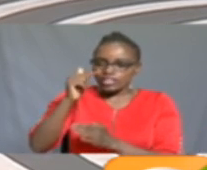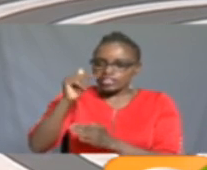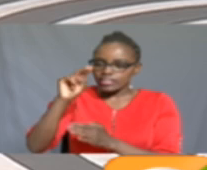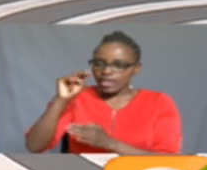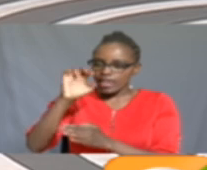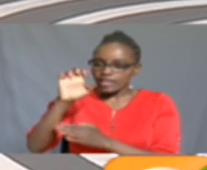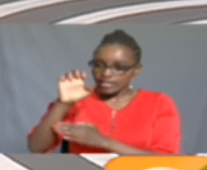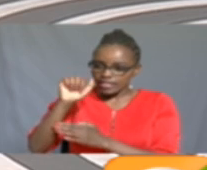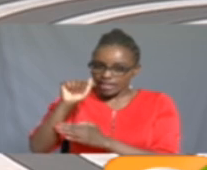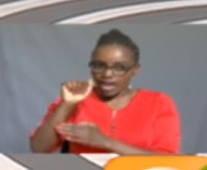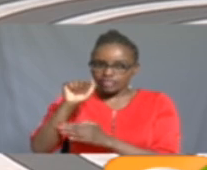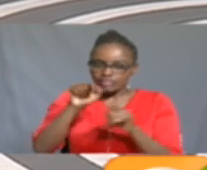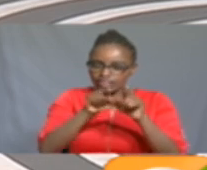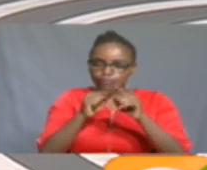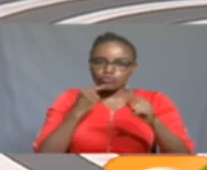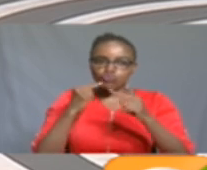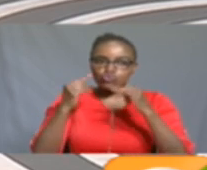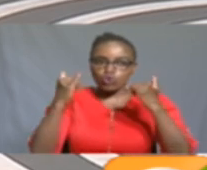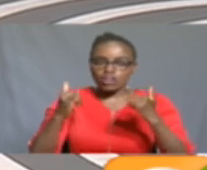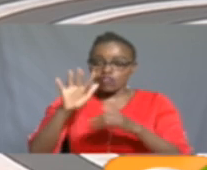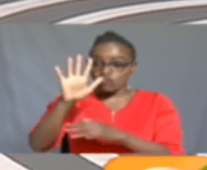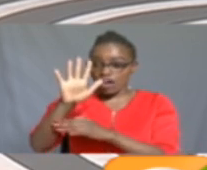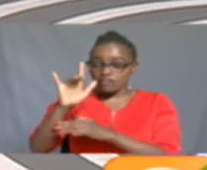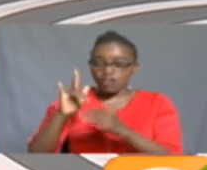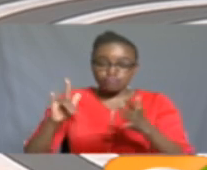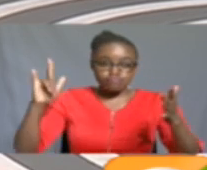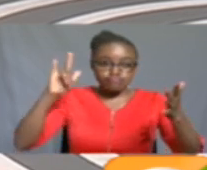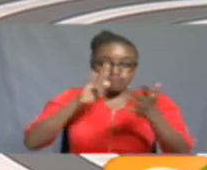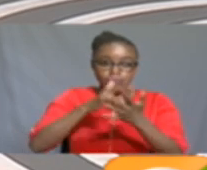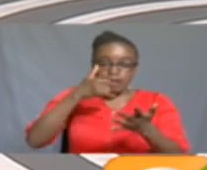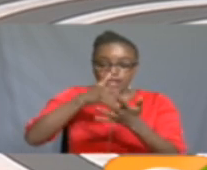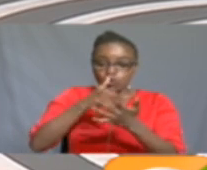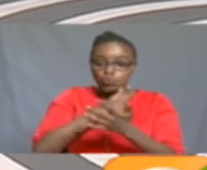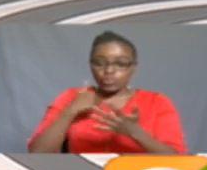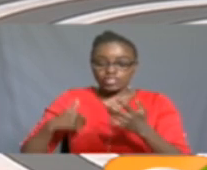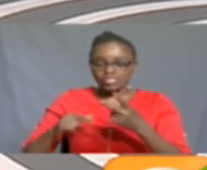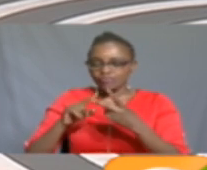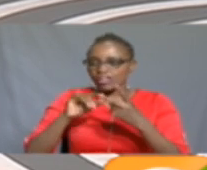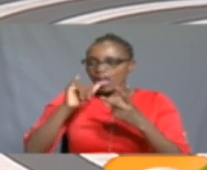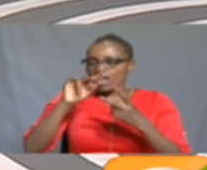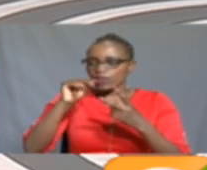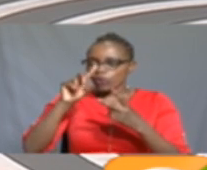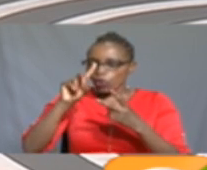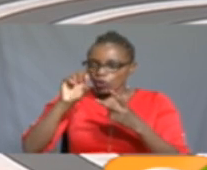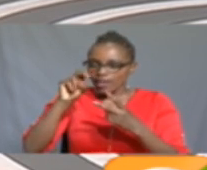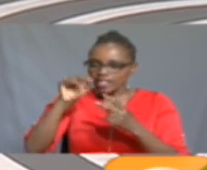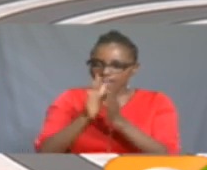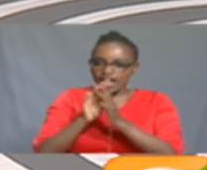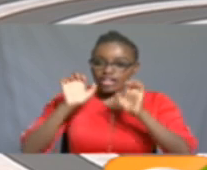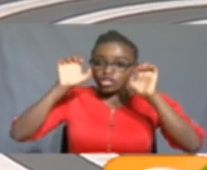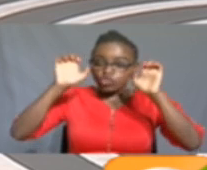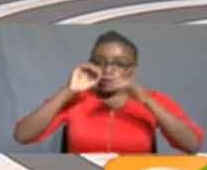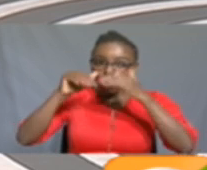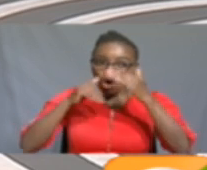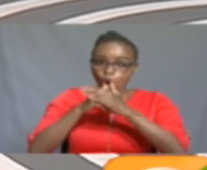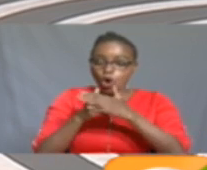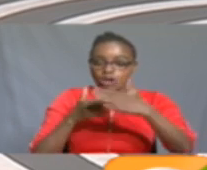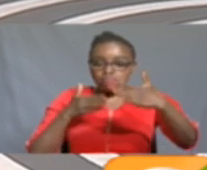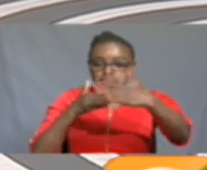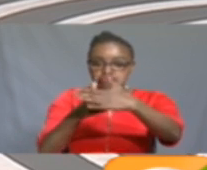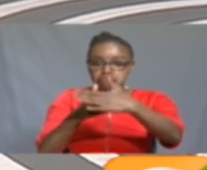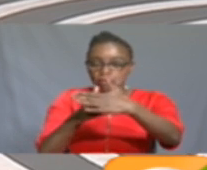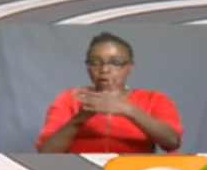And as we speak, five airlines, including Chinese, Indonesian and Ethiopian Airlines, have grounded their